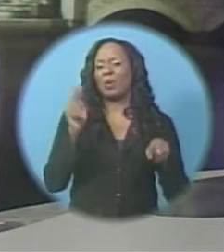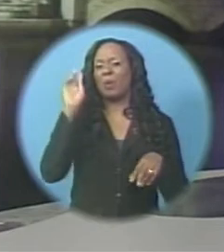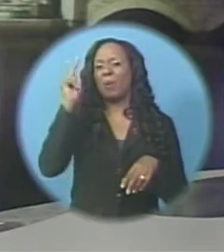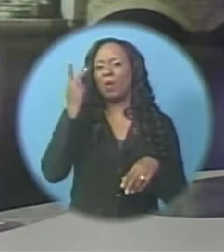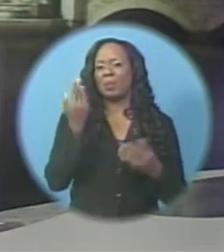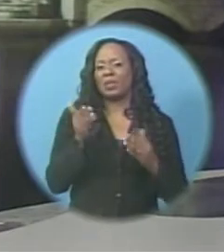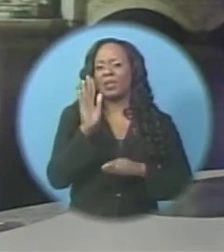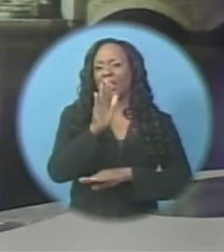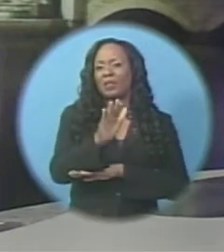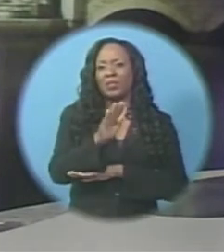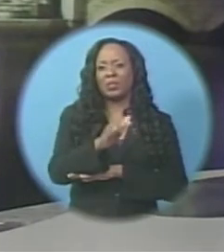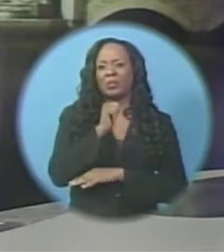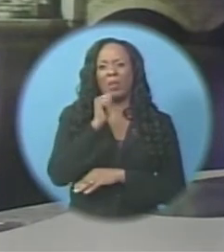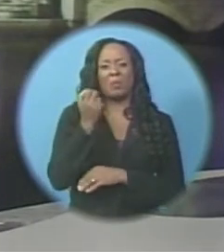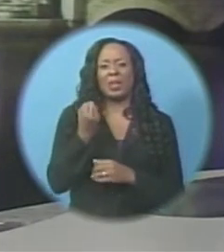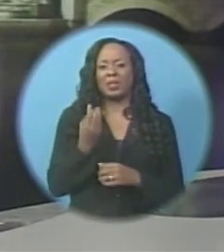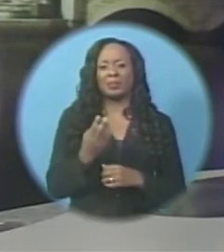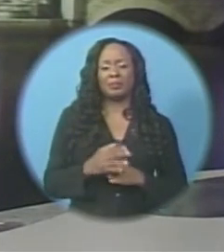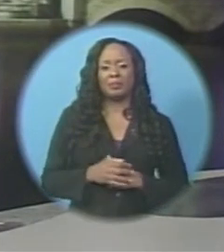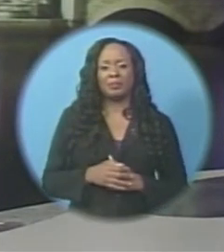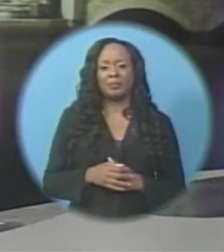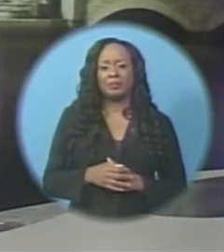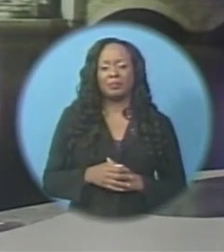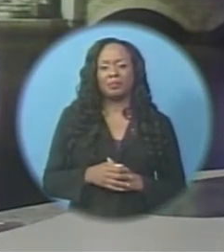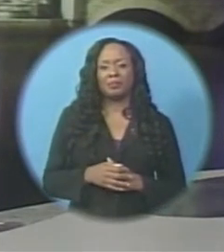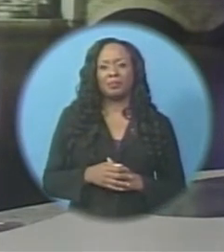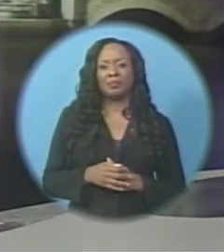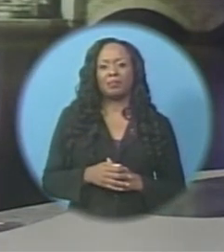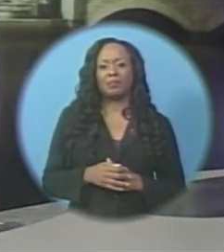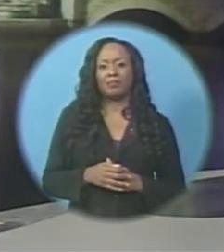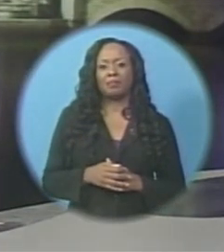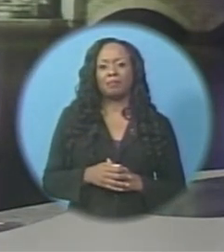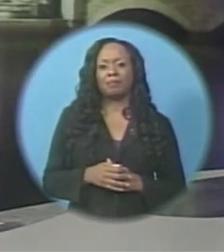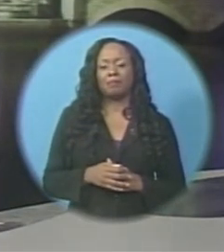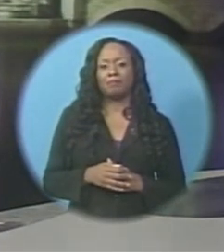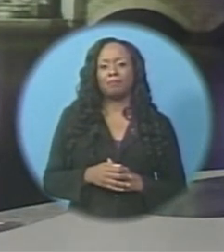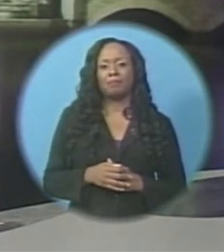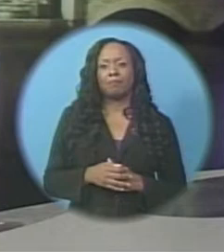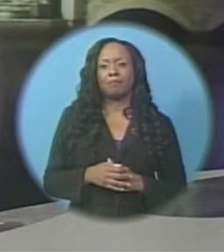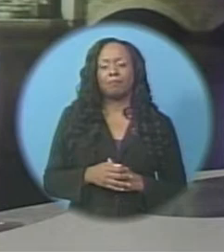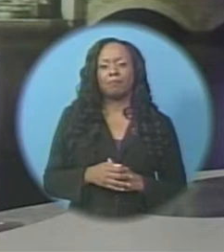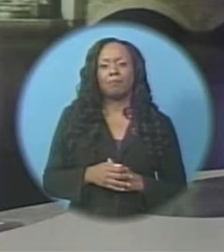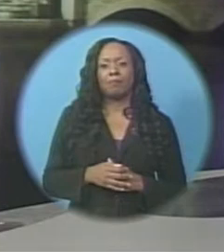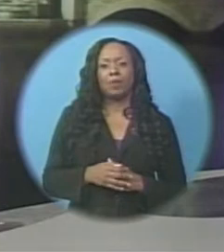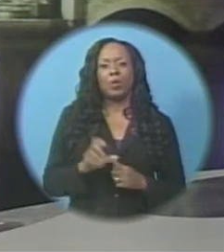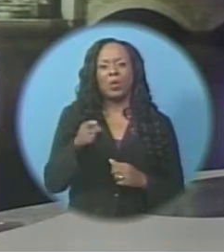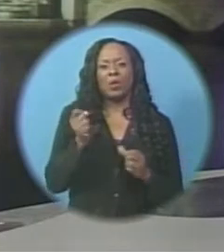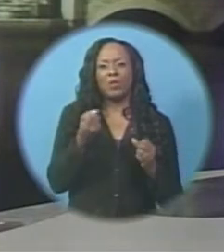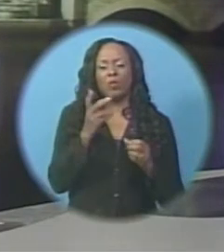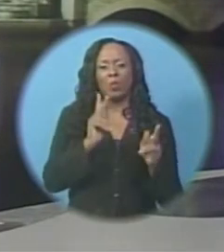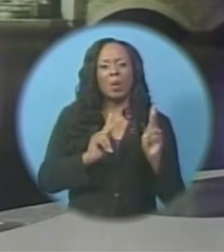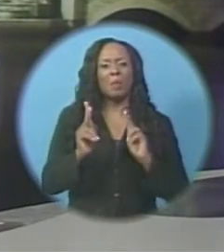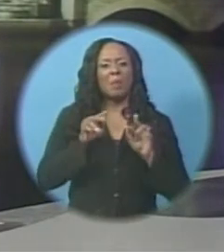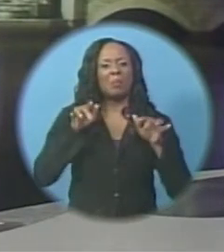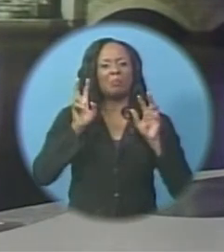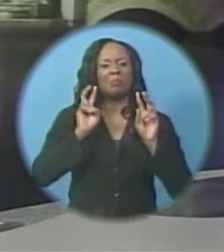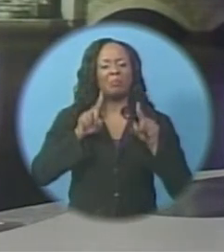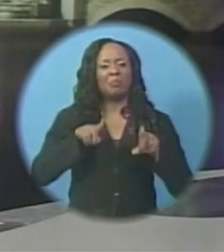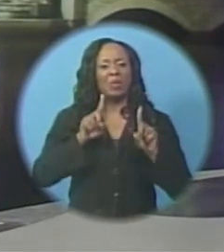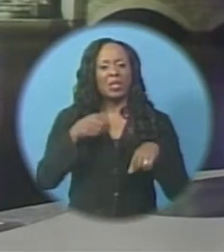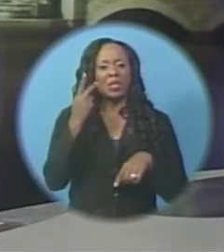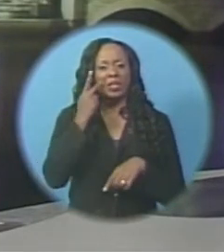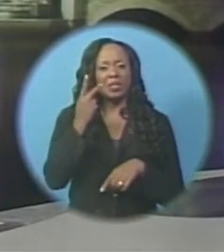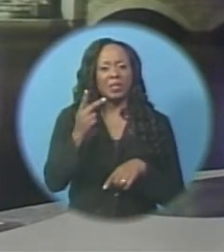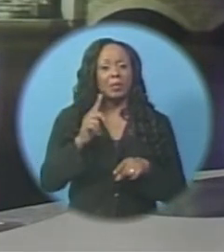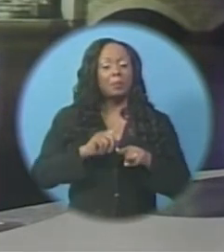this afternoon. Just a few members of the public turned out to witness the arrival of the parliamentarians. However, the action was within the gates of Parliament,